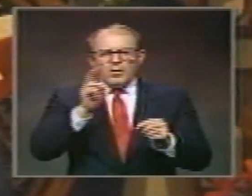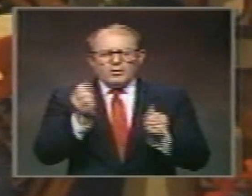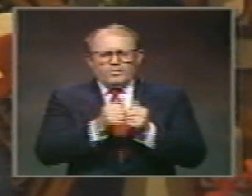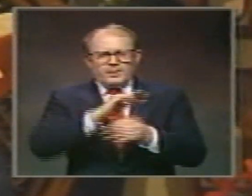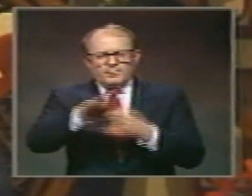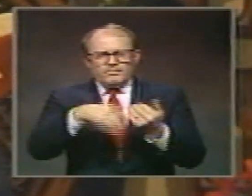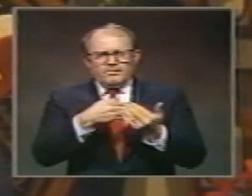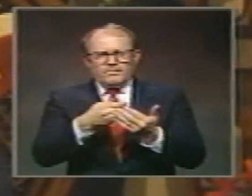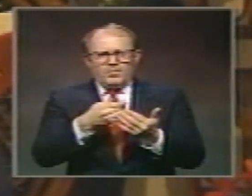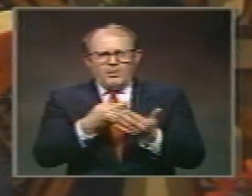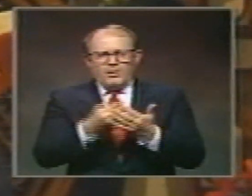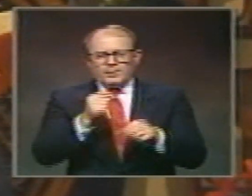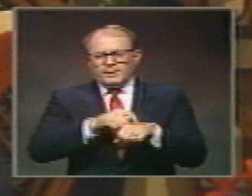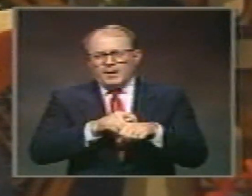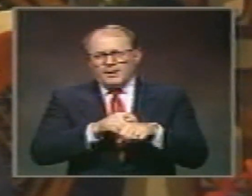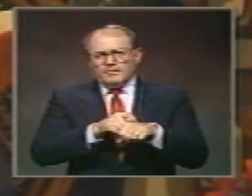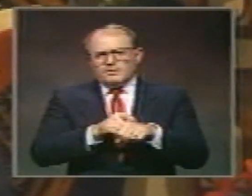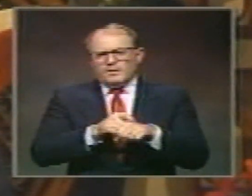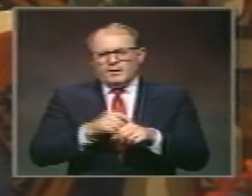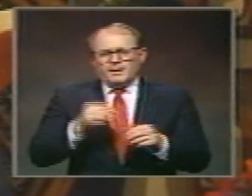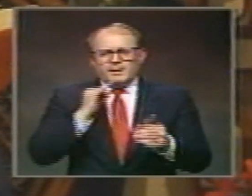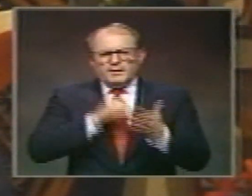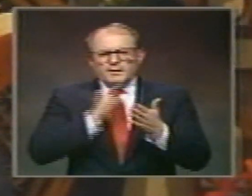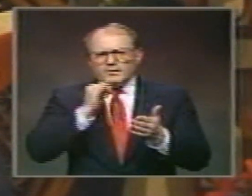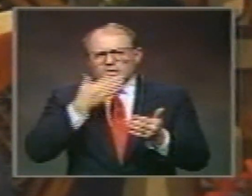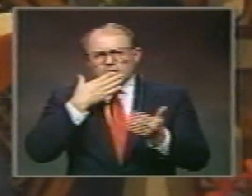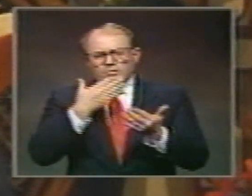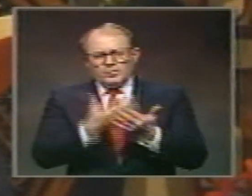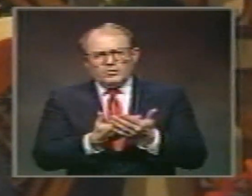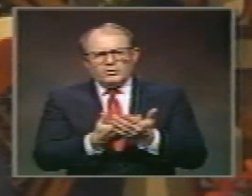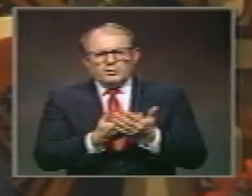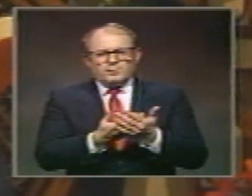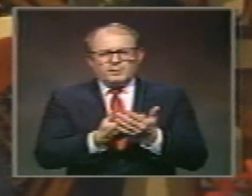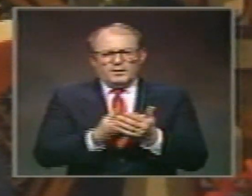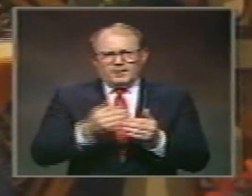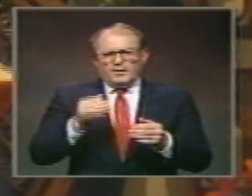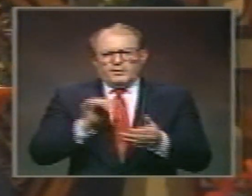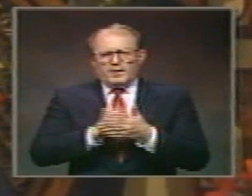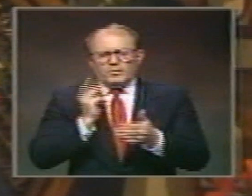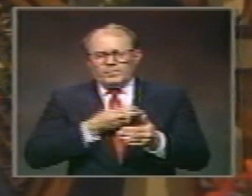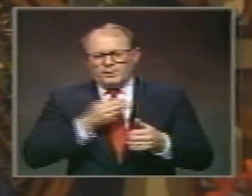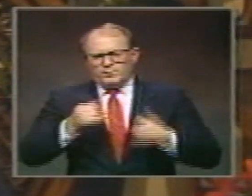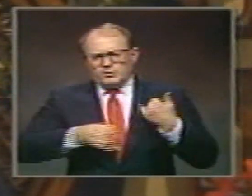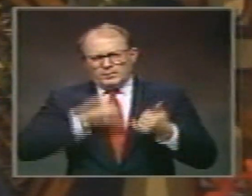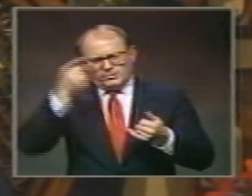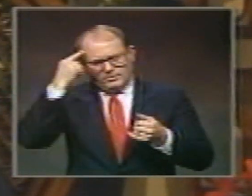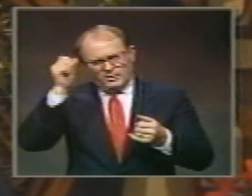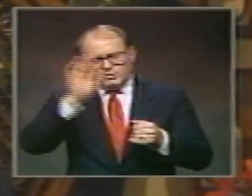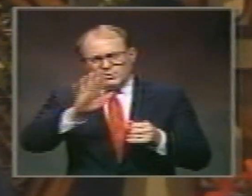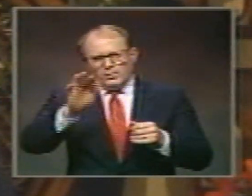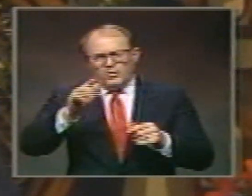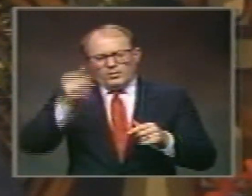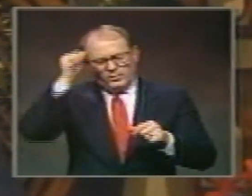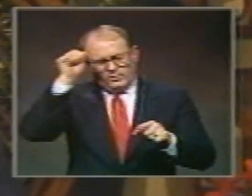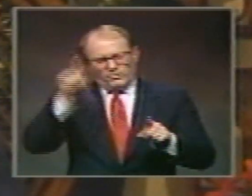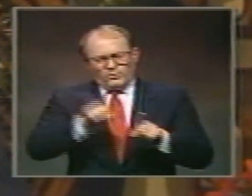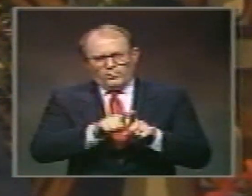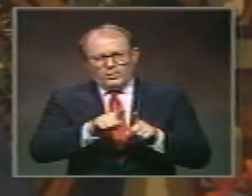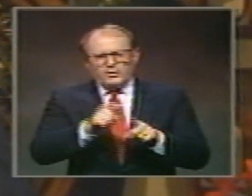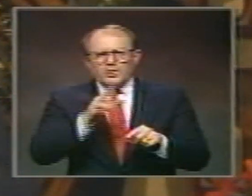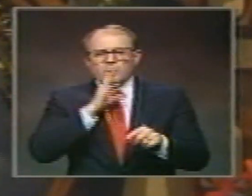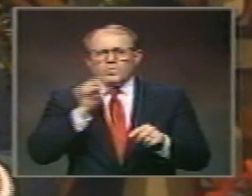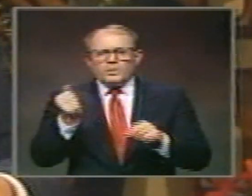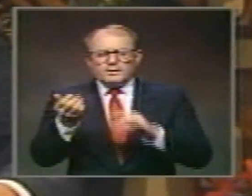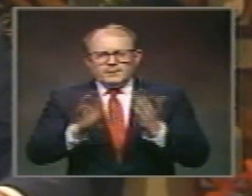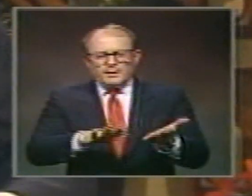thine. It was meet that we should make merry and be glad, for this thy brother was dead and is alive again, and was